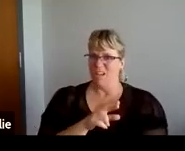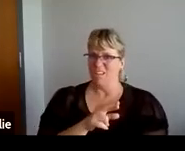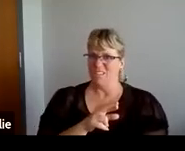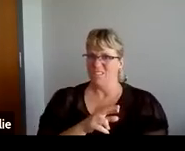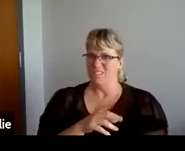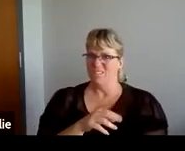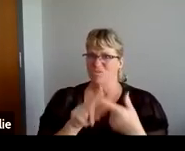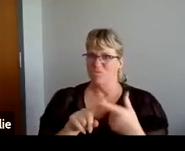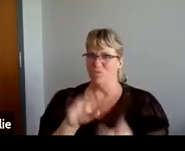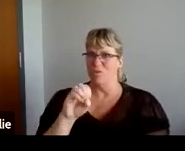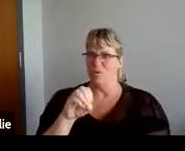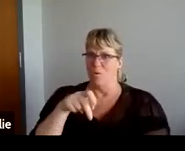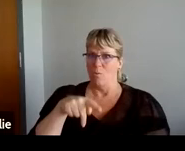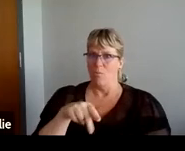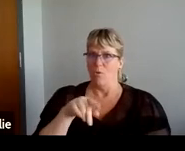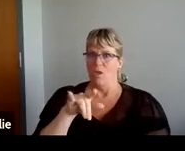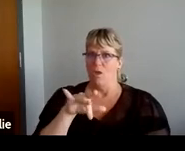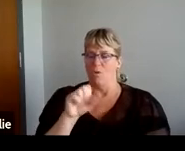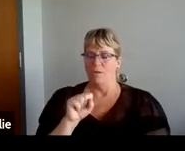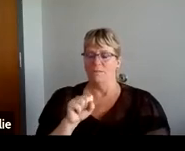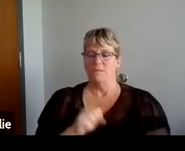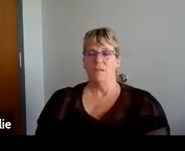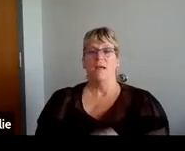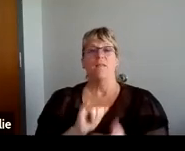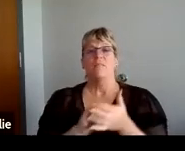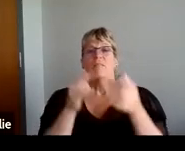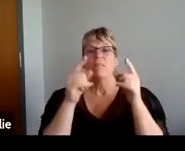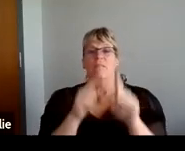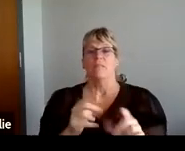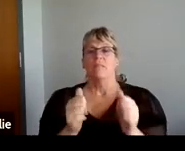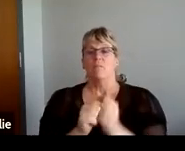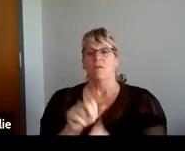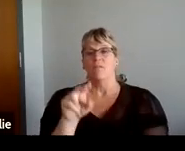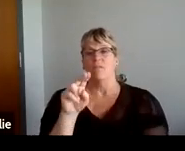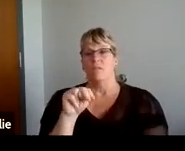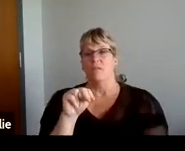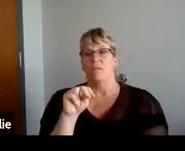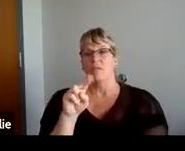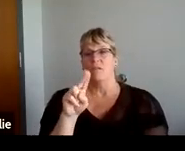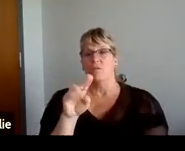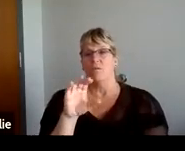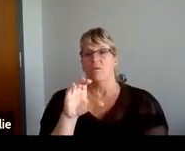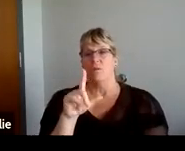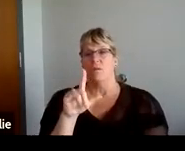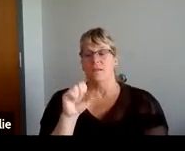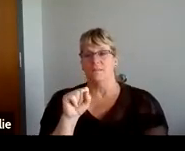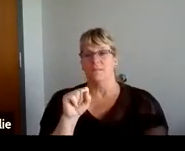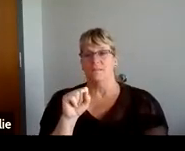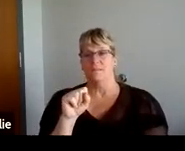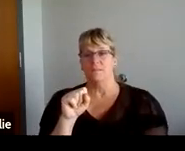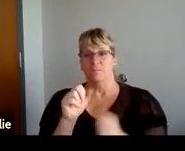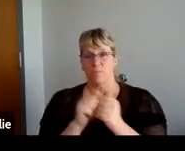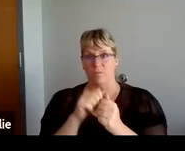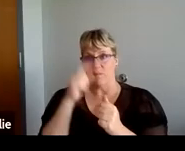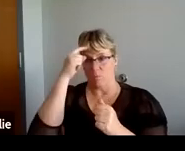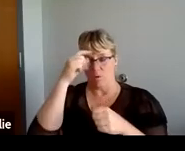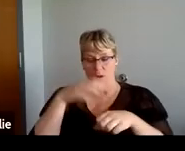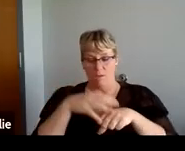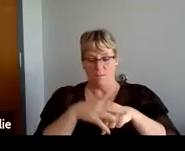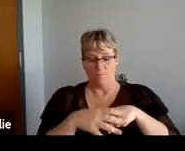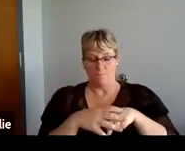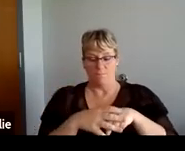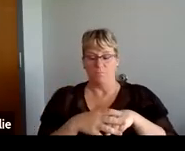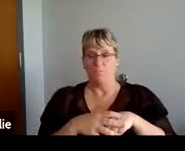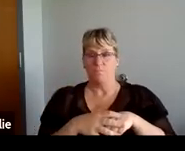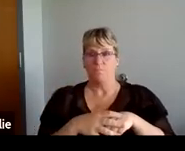opioids. So that occurs in the nucleus accumbens. And when we talk about the nucleus accumbens in the